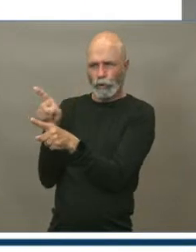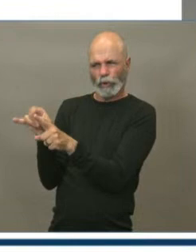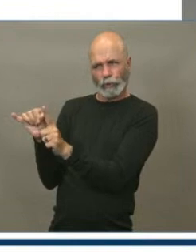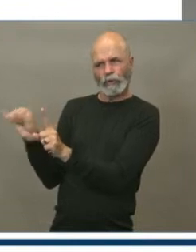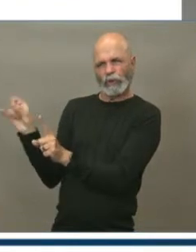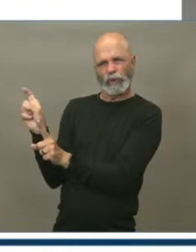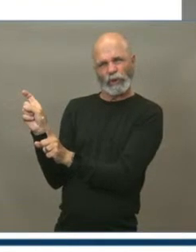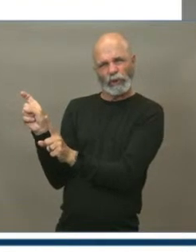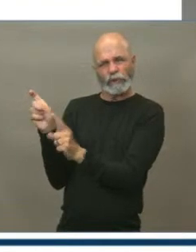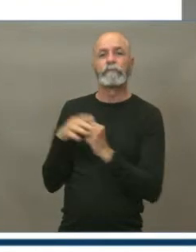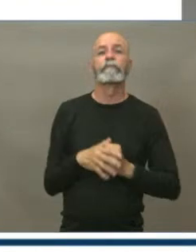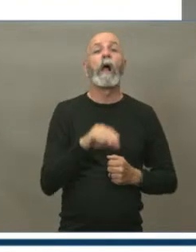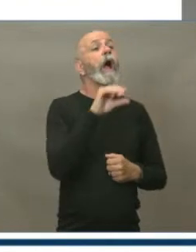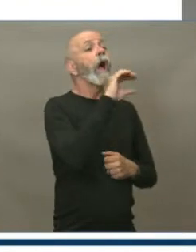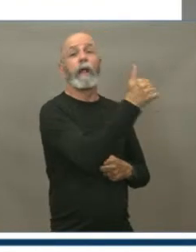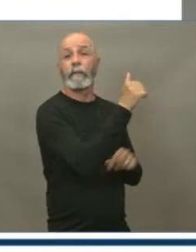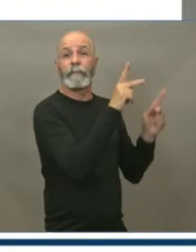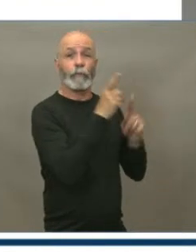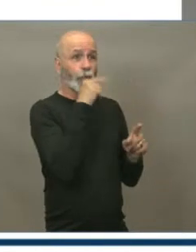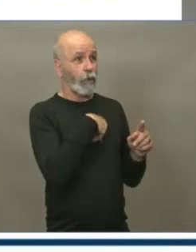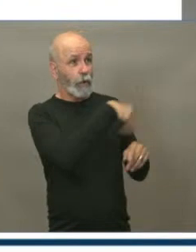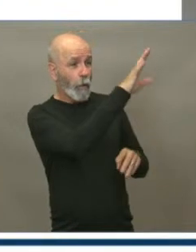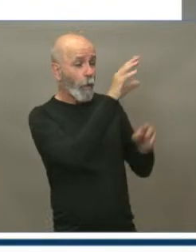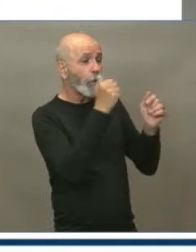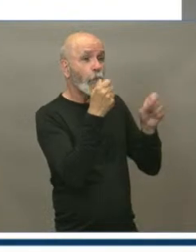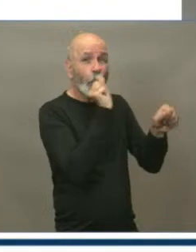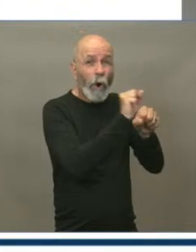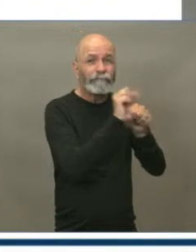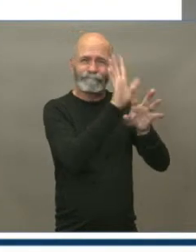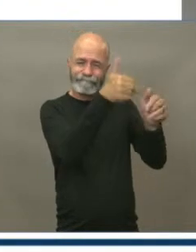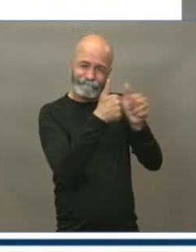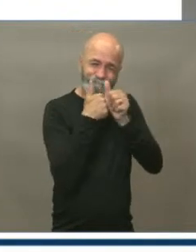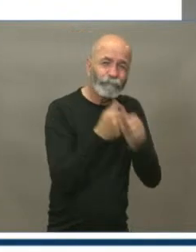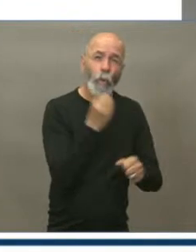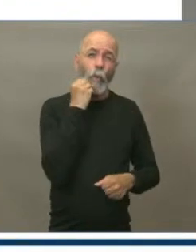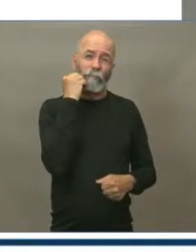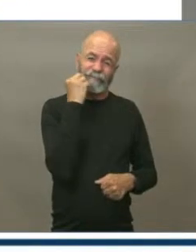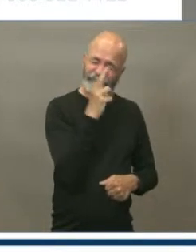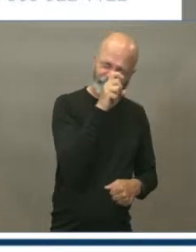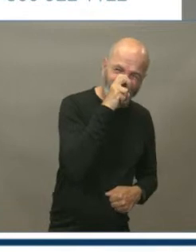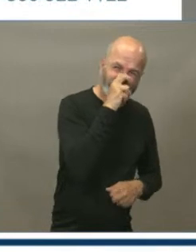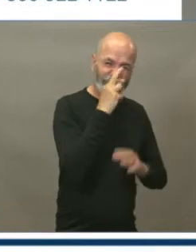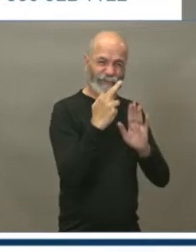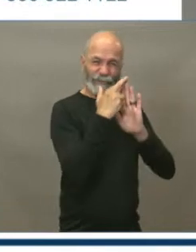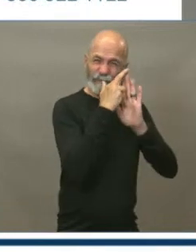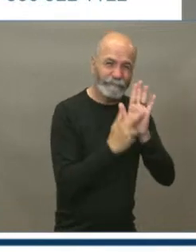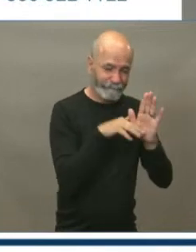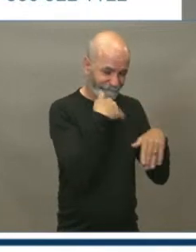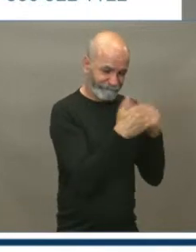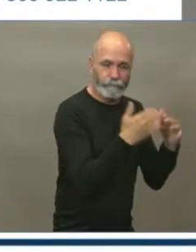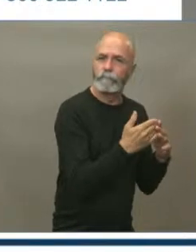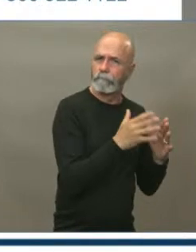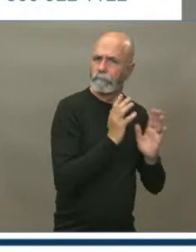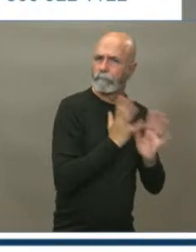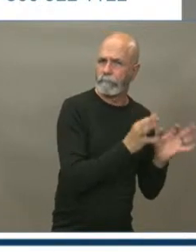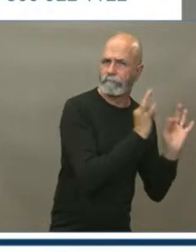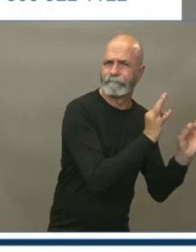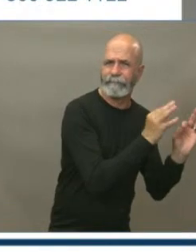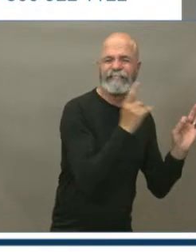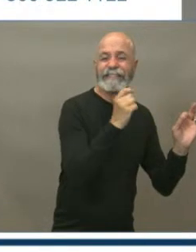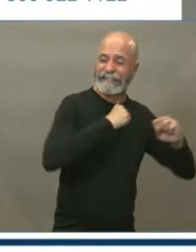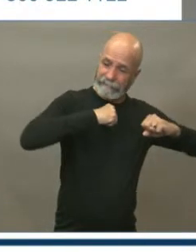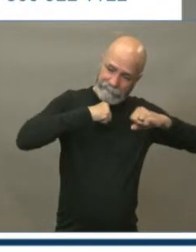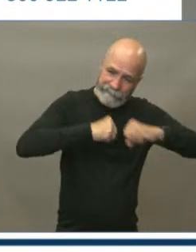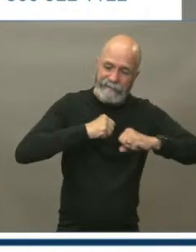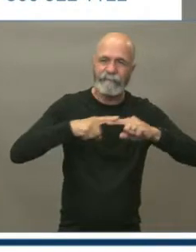is critical that you have strict COVID protocols in place and that they are followed. Limiting spread in workplaces is critical if